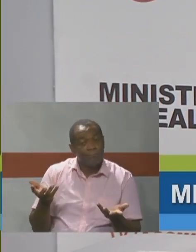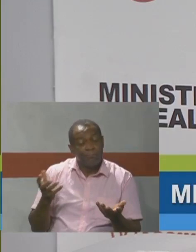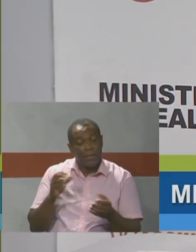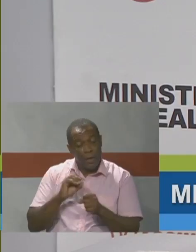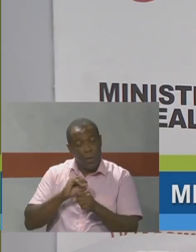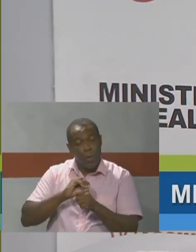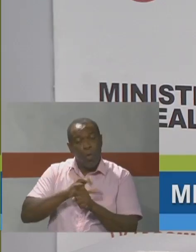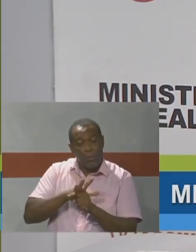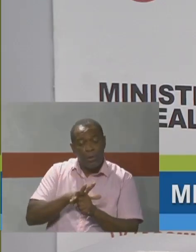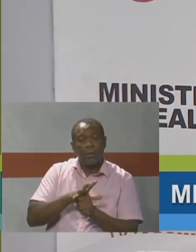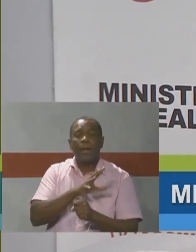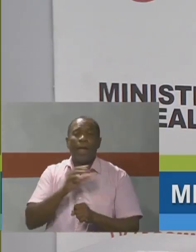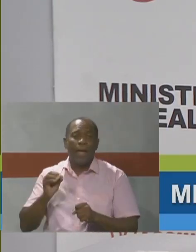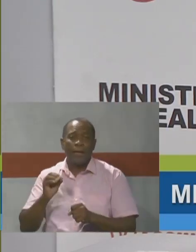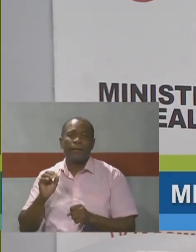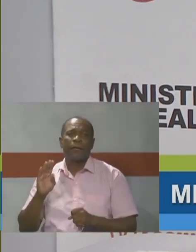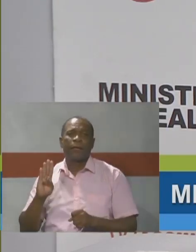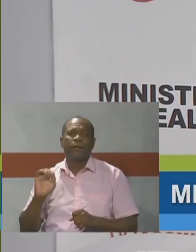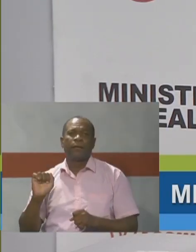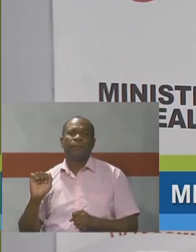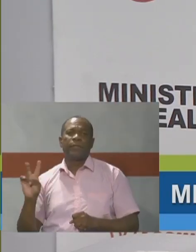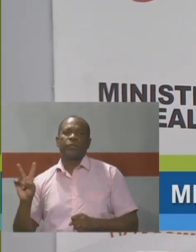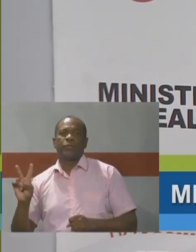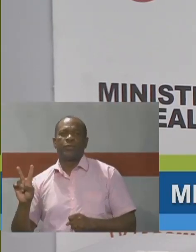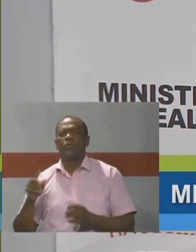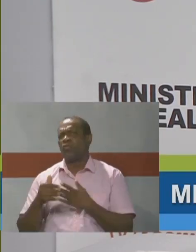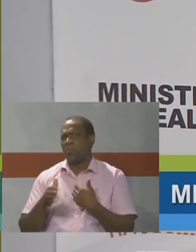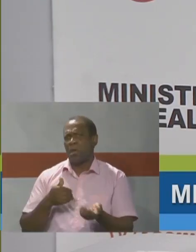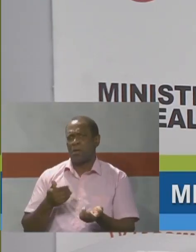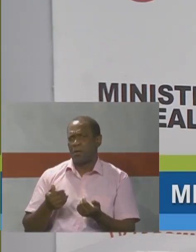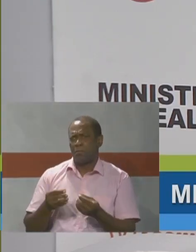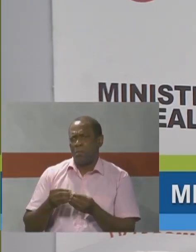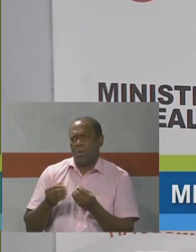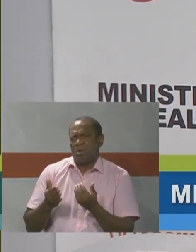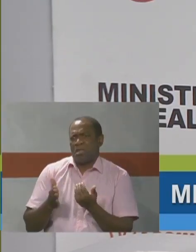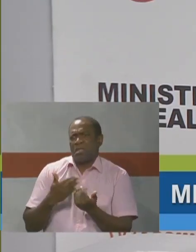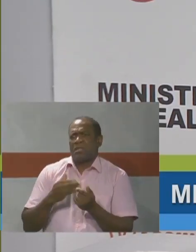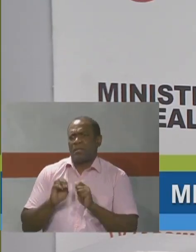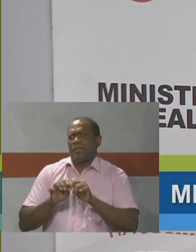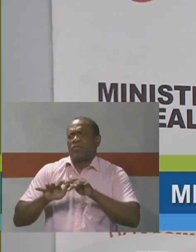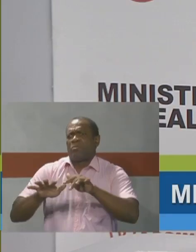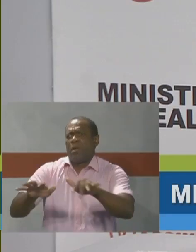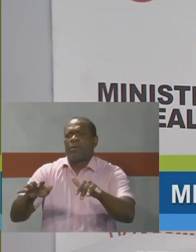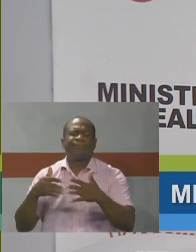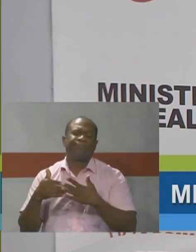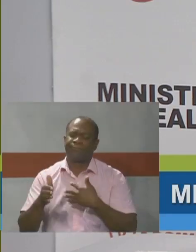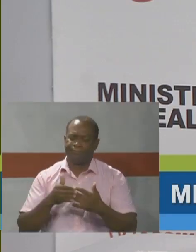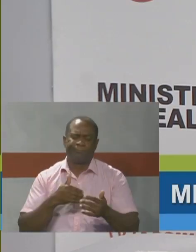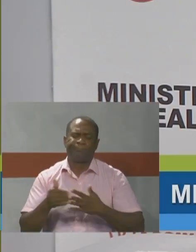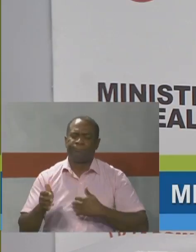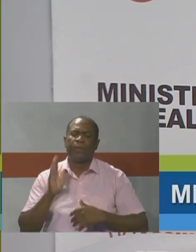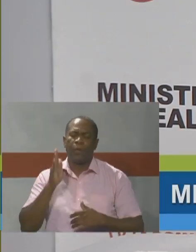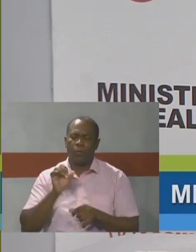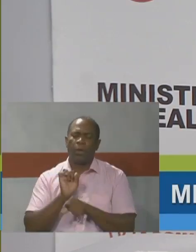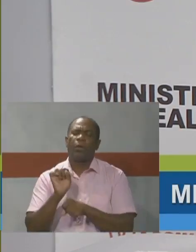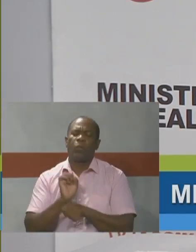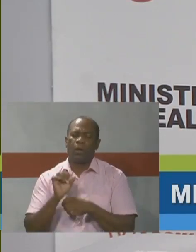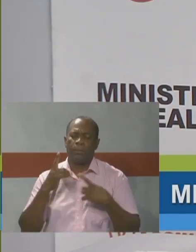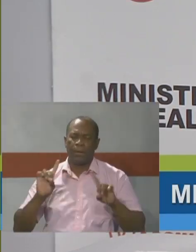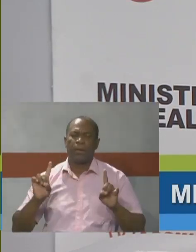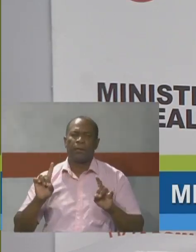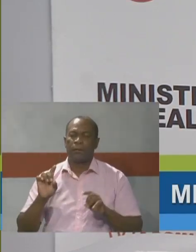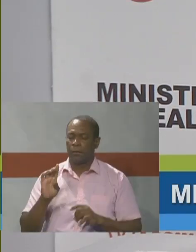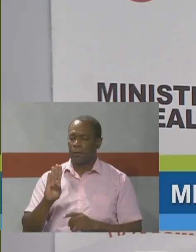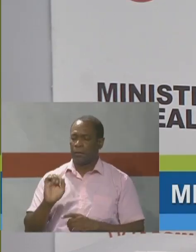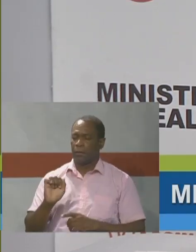of concern, albeit a little more transmissible, as well as others. And in the face of what is considered, BA2 is